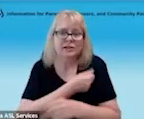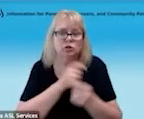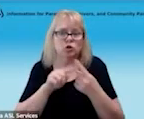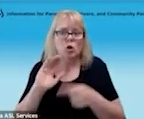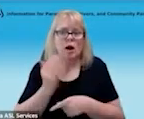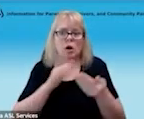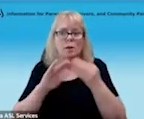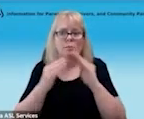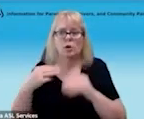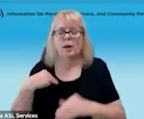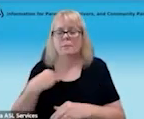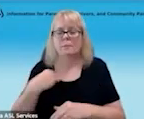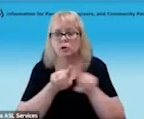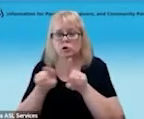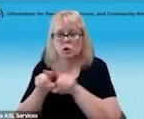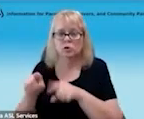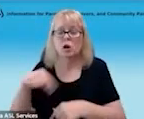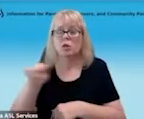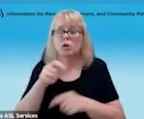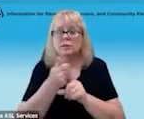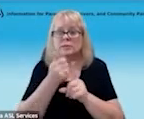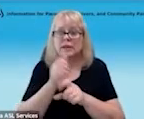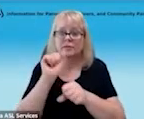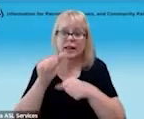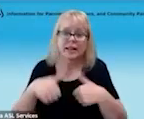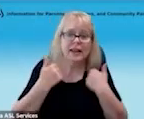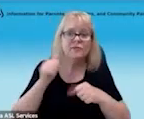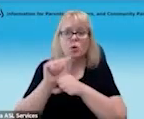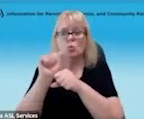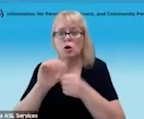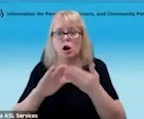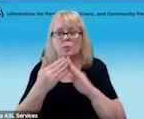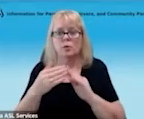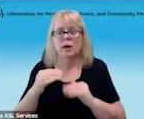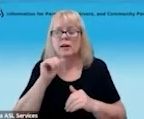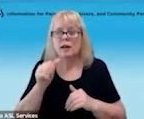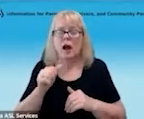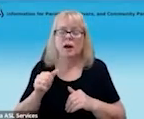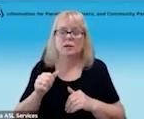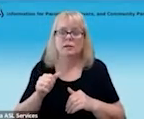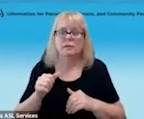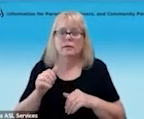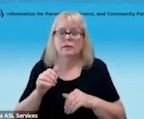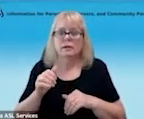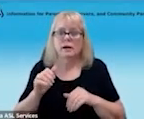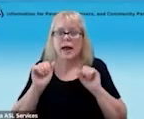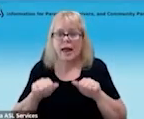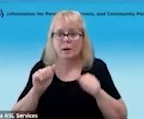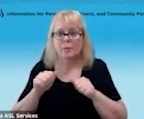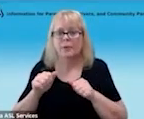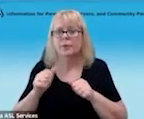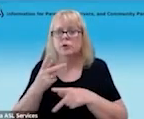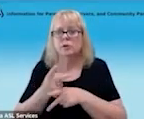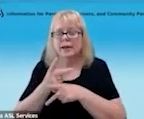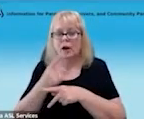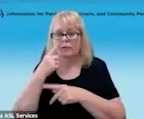2.2 million doses to individuals of all ages. And we have been able to provide vaccines to our community